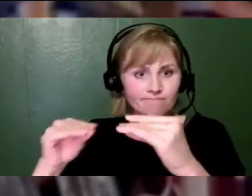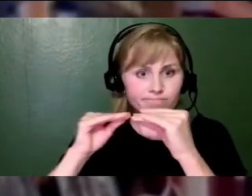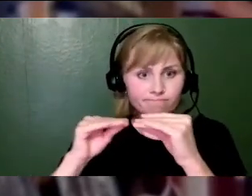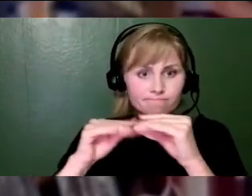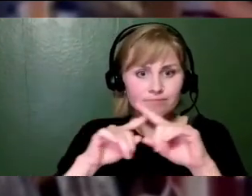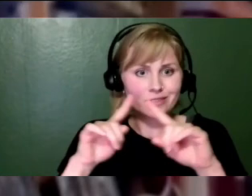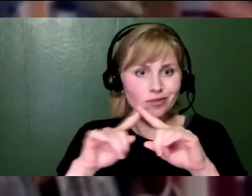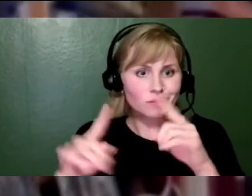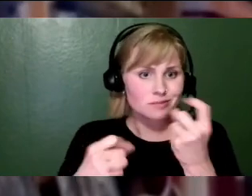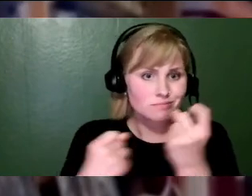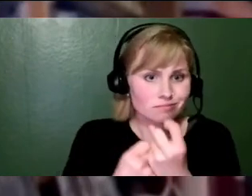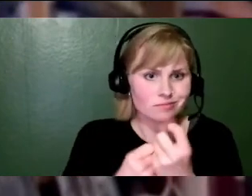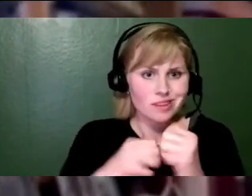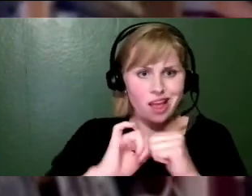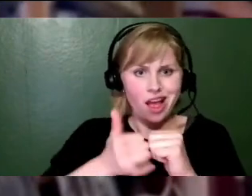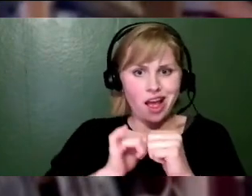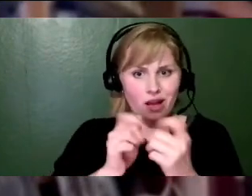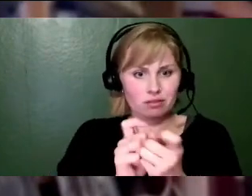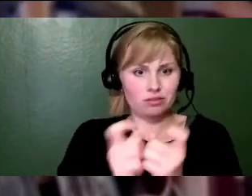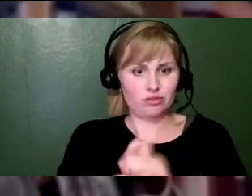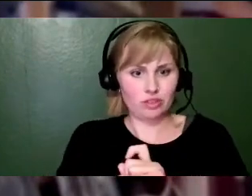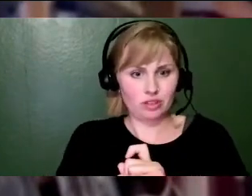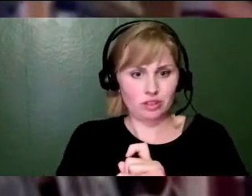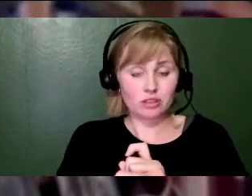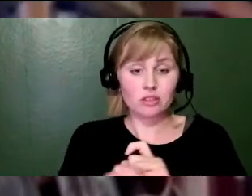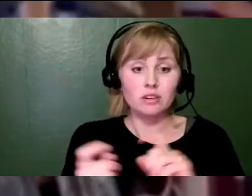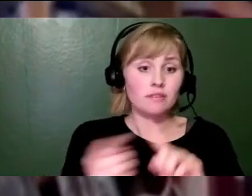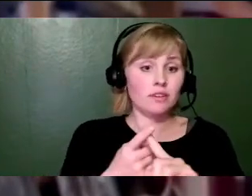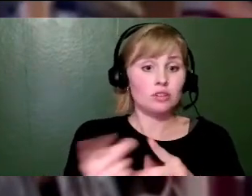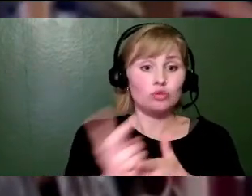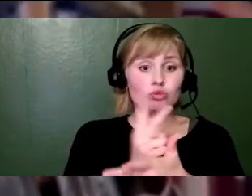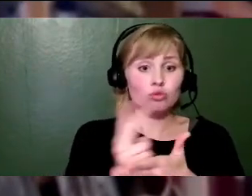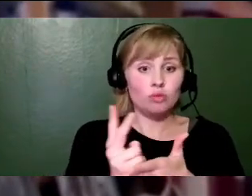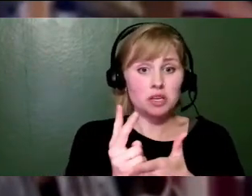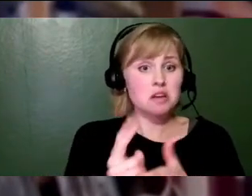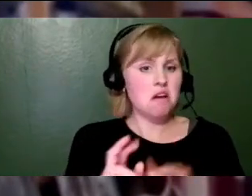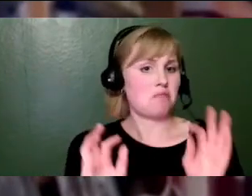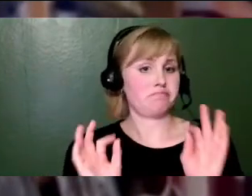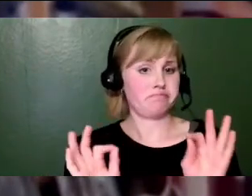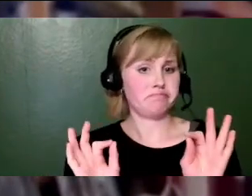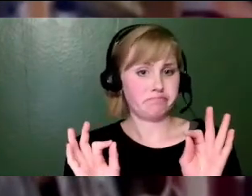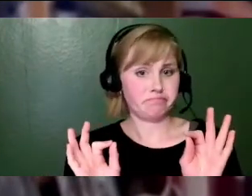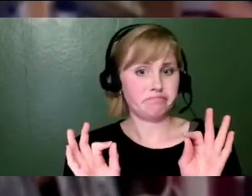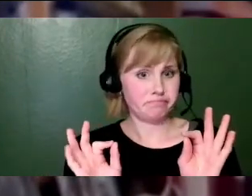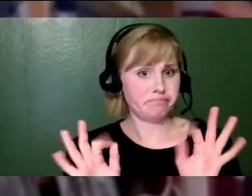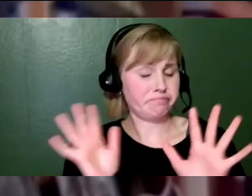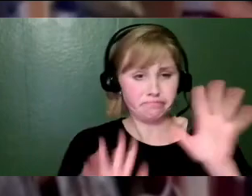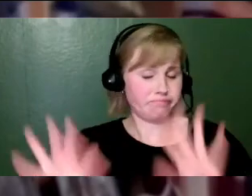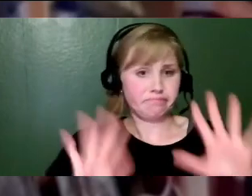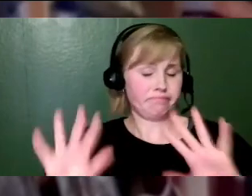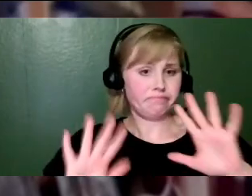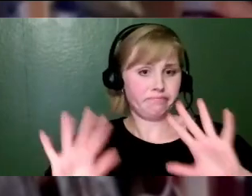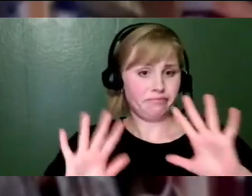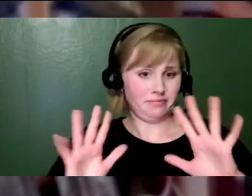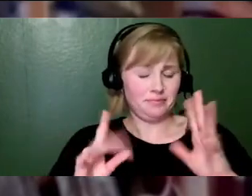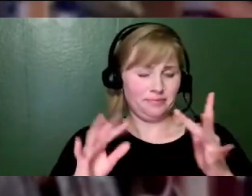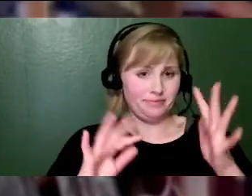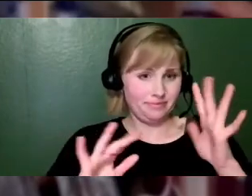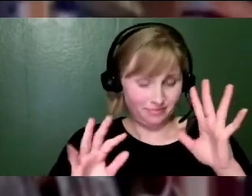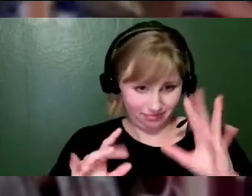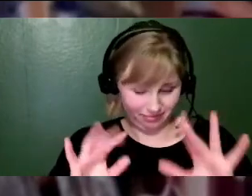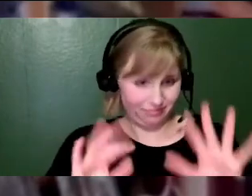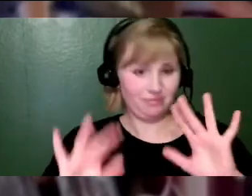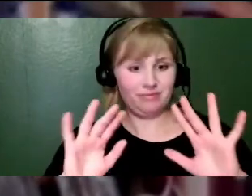were pretty rock and roll. It was a new world for me, for sure. In this